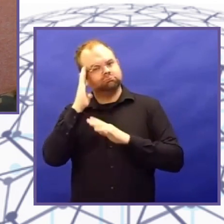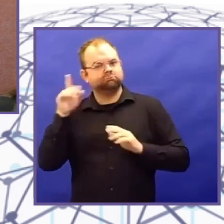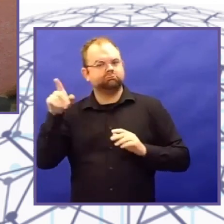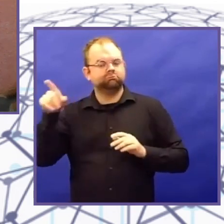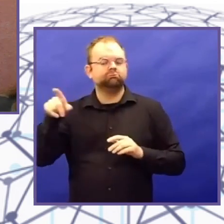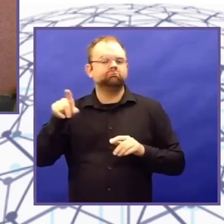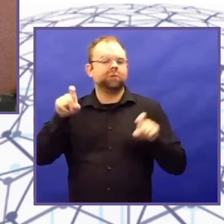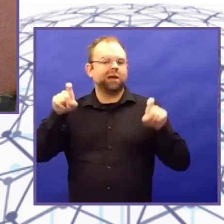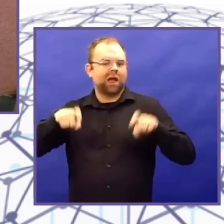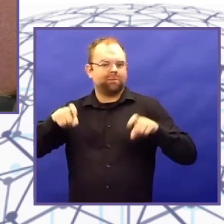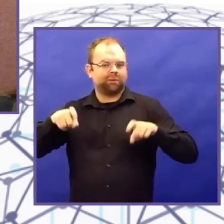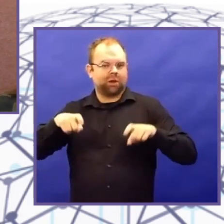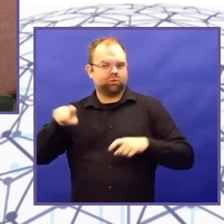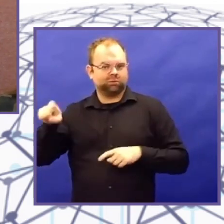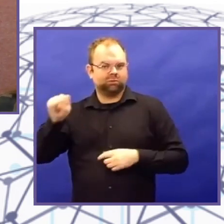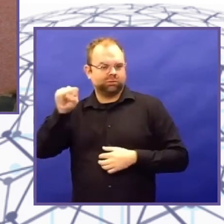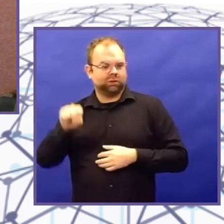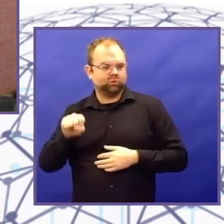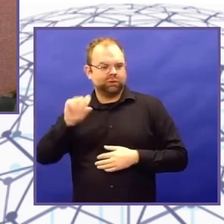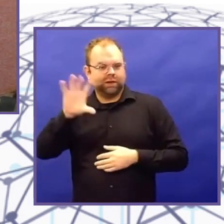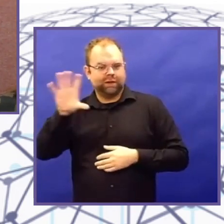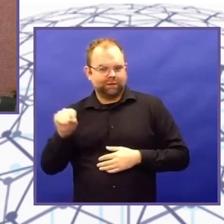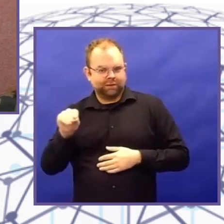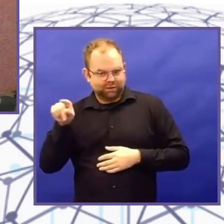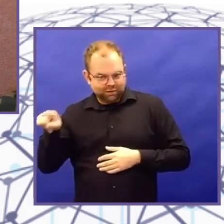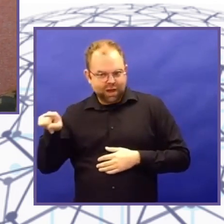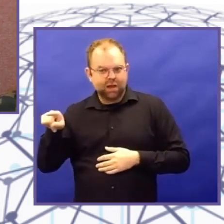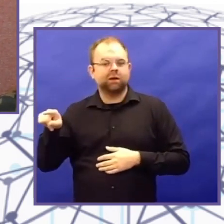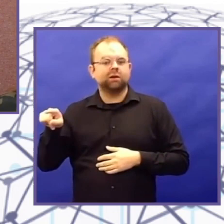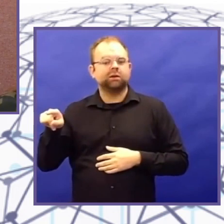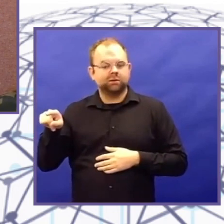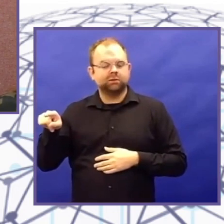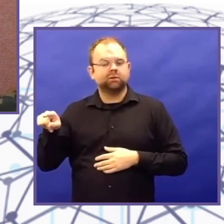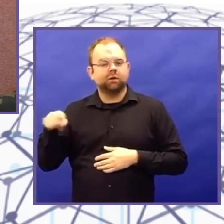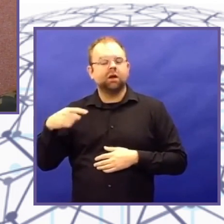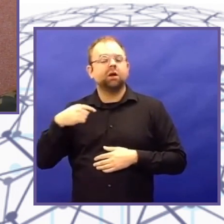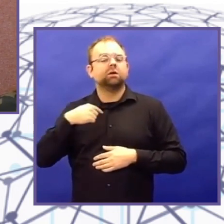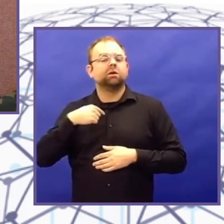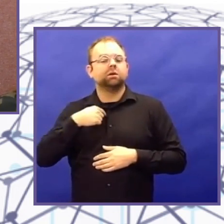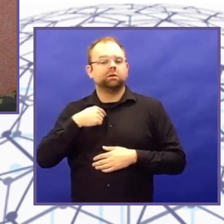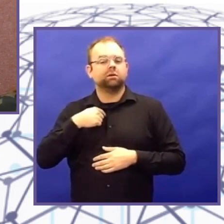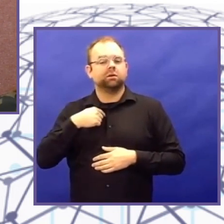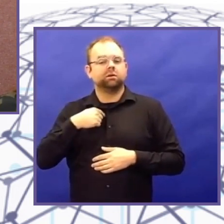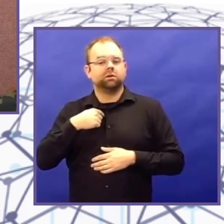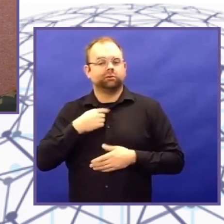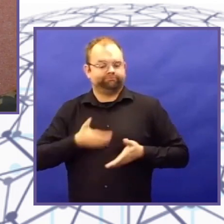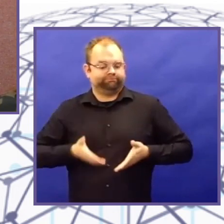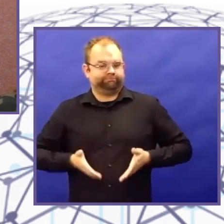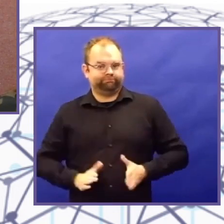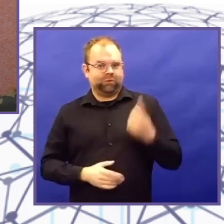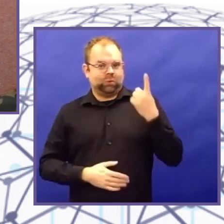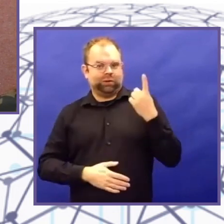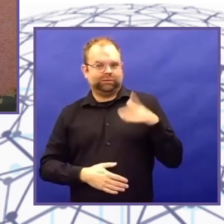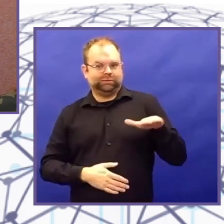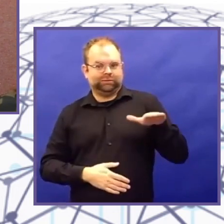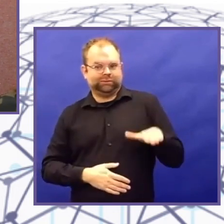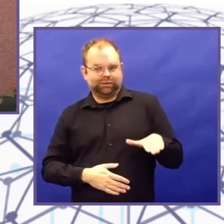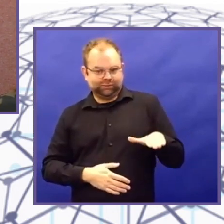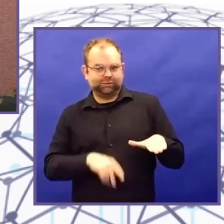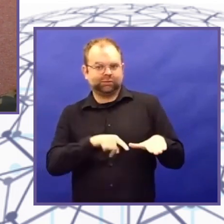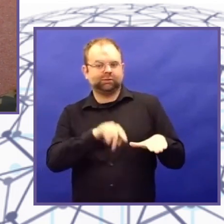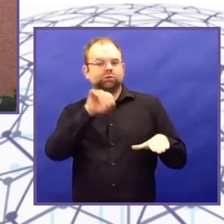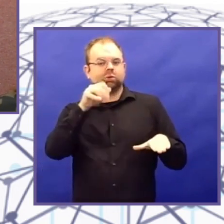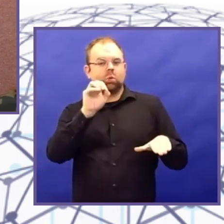Lee, and she is my daughter who was born with a profound bilateral sensory neural hearing